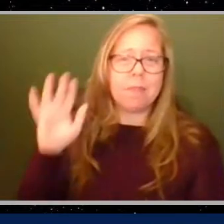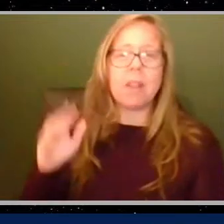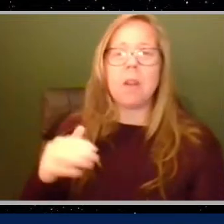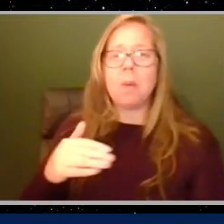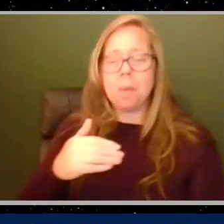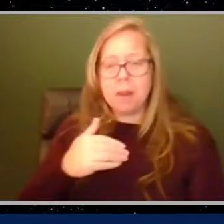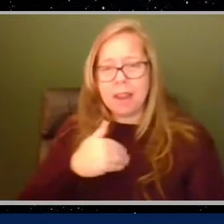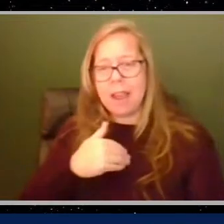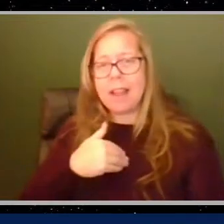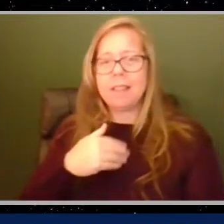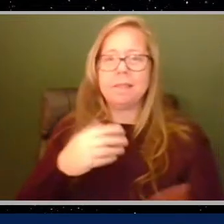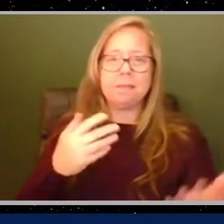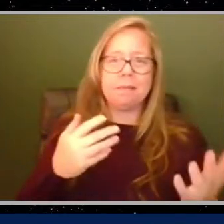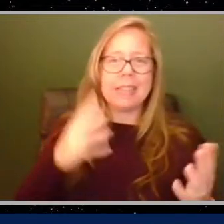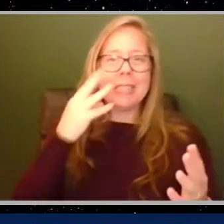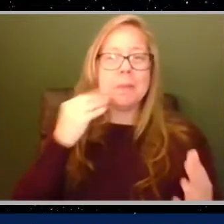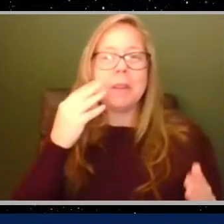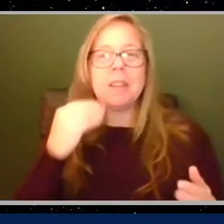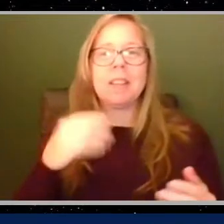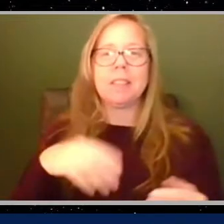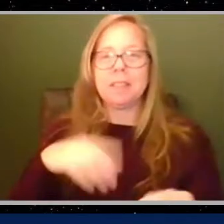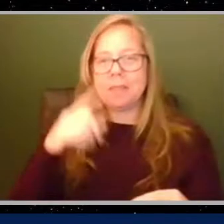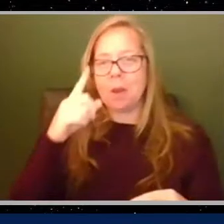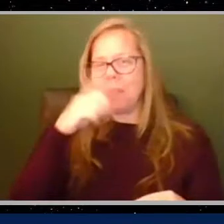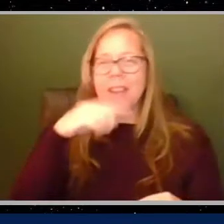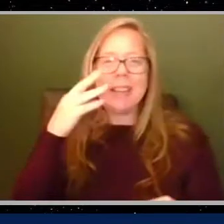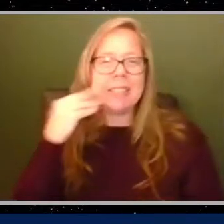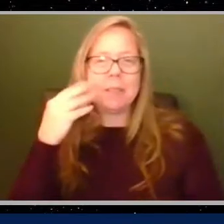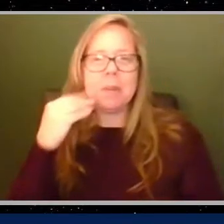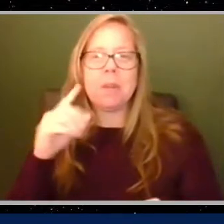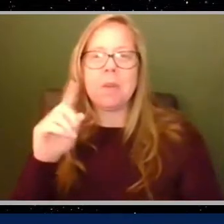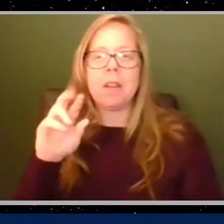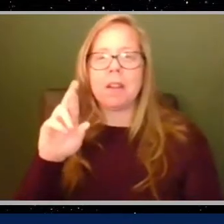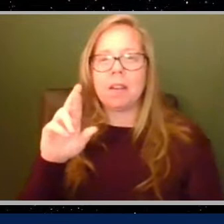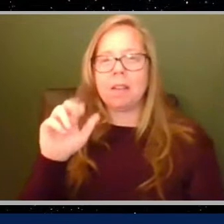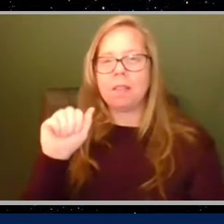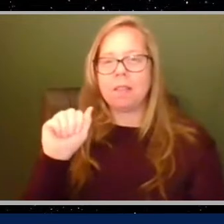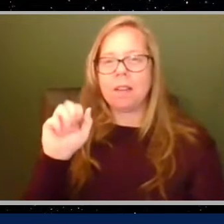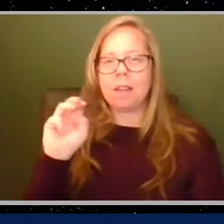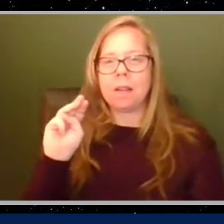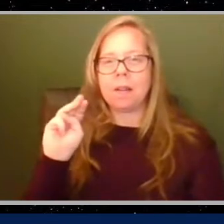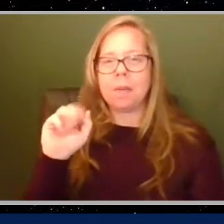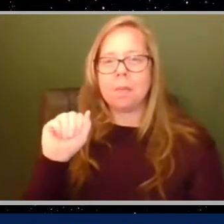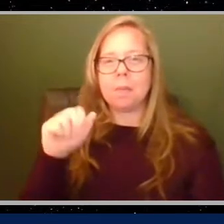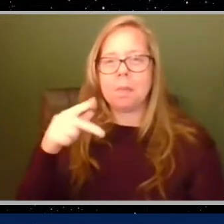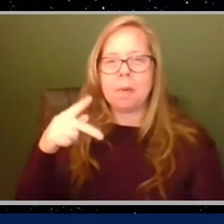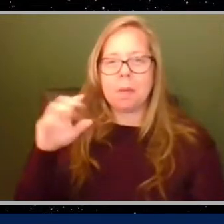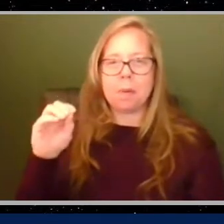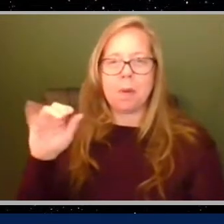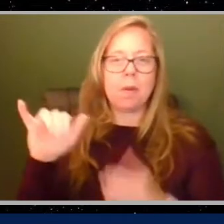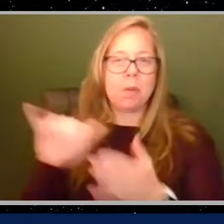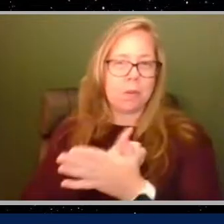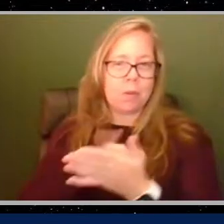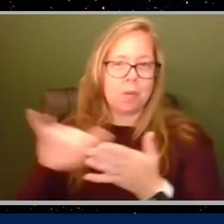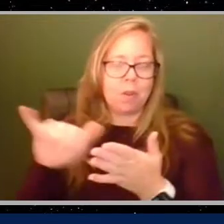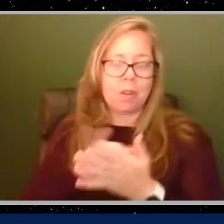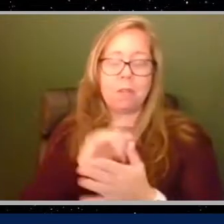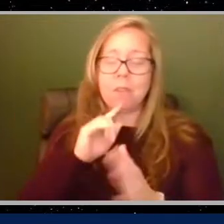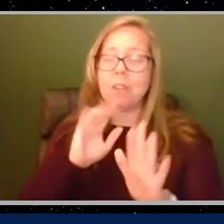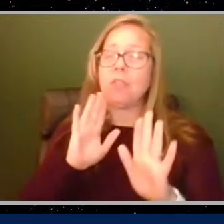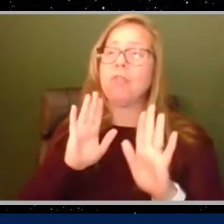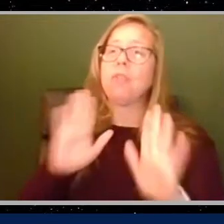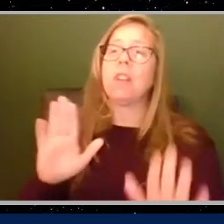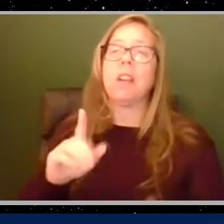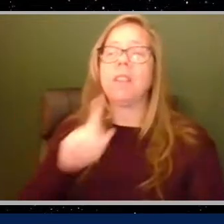space missions, and this was the one in Ramapo, New York, and they did an amazing job. And I still have to give huge thanks to